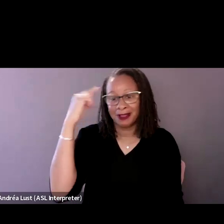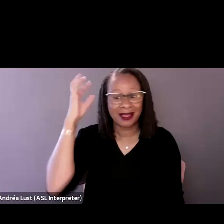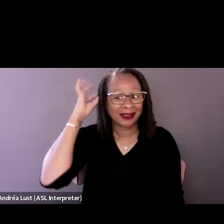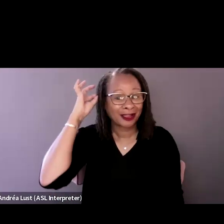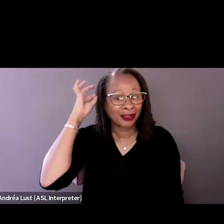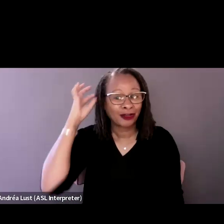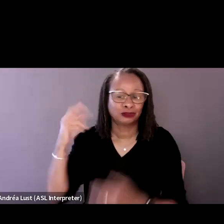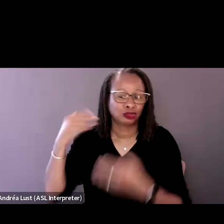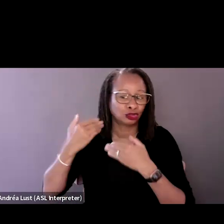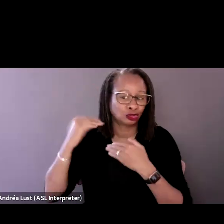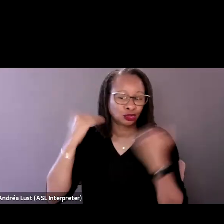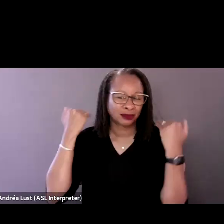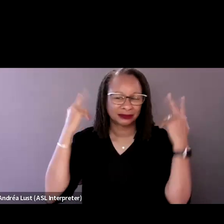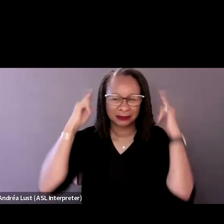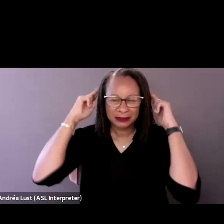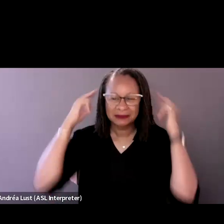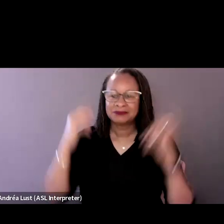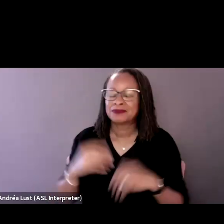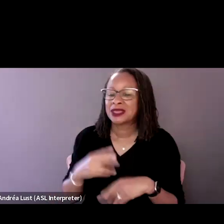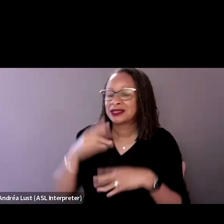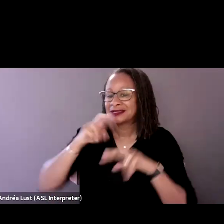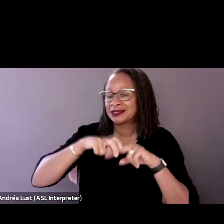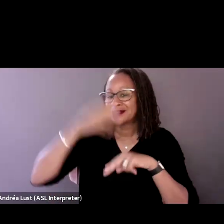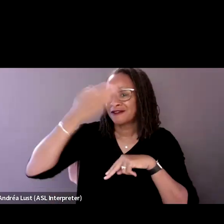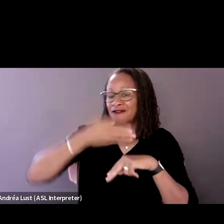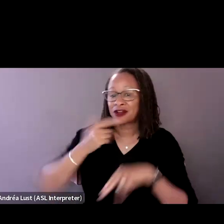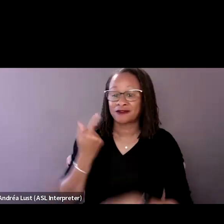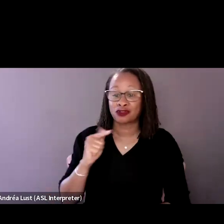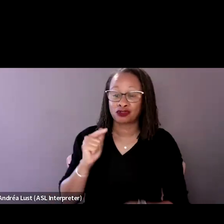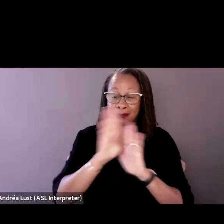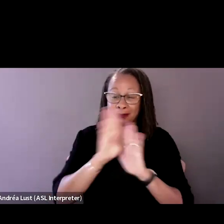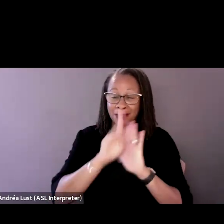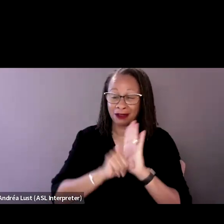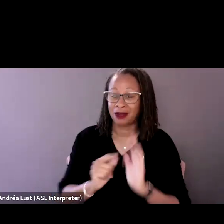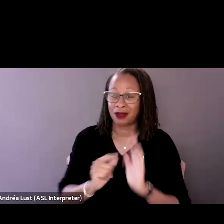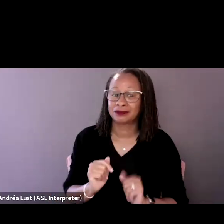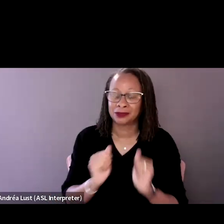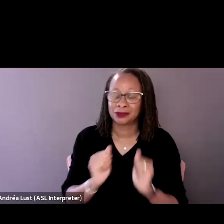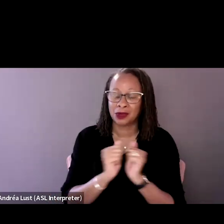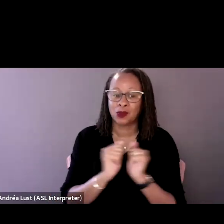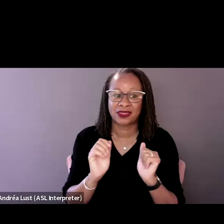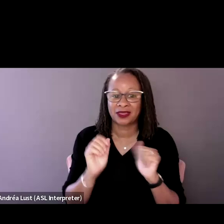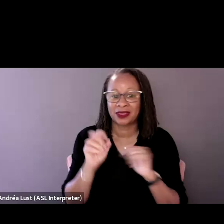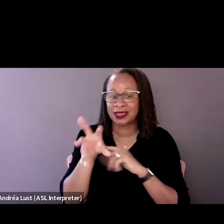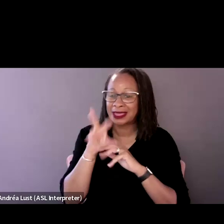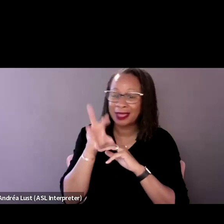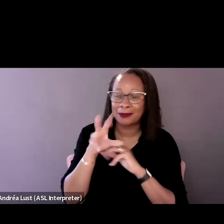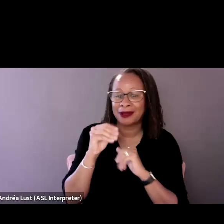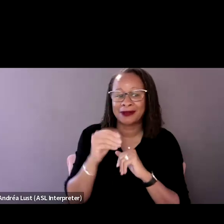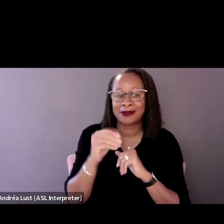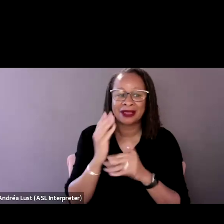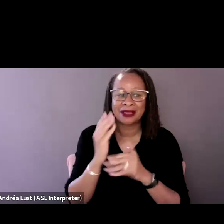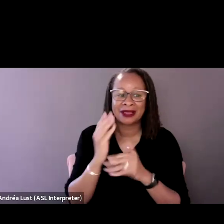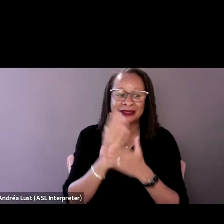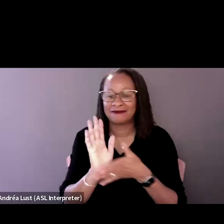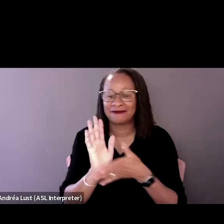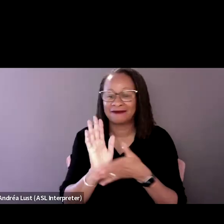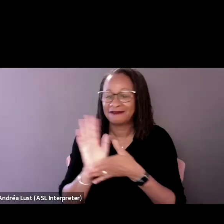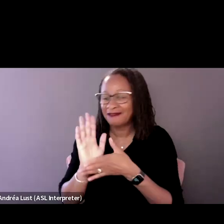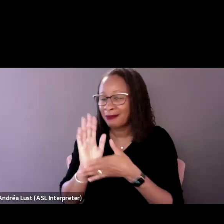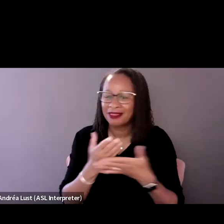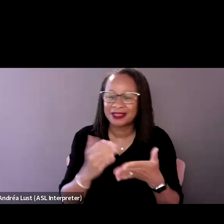that's short. I'm sitting in front of a green background with a camera and some film reels that says